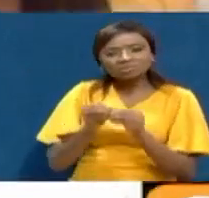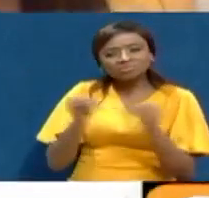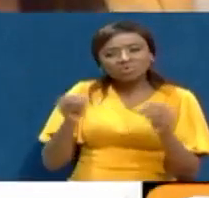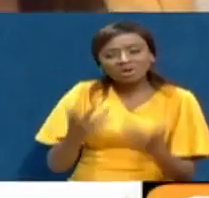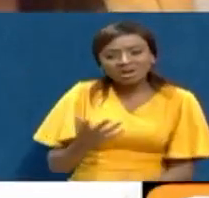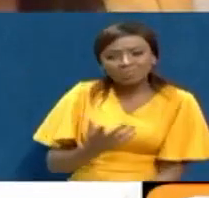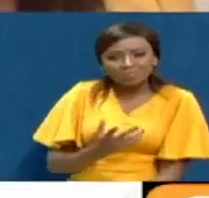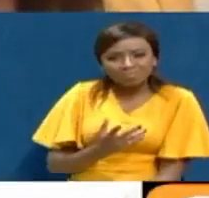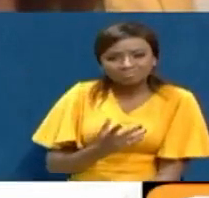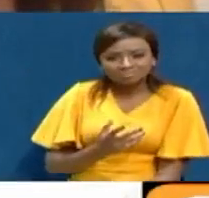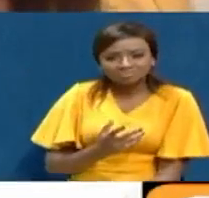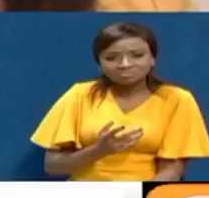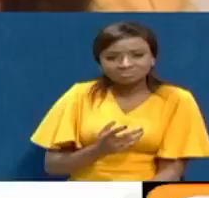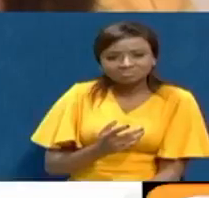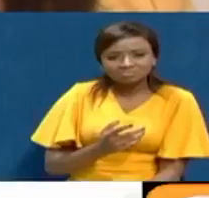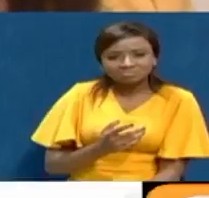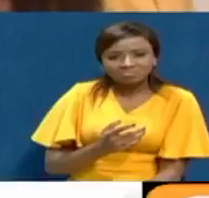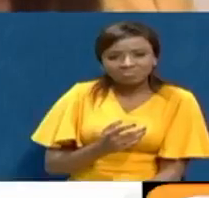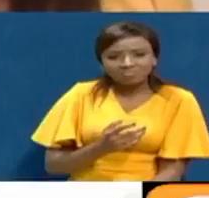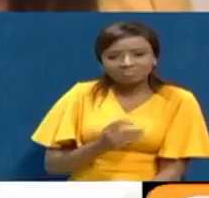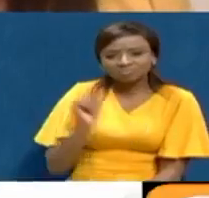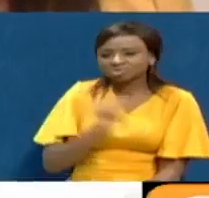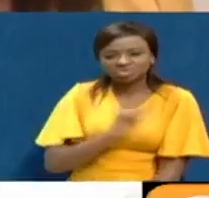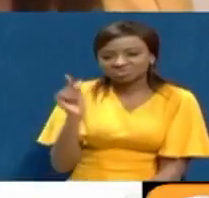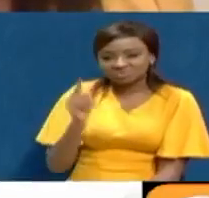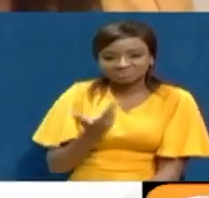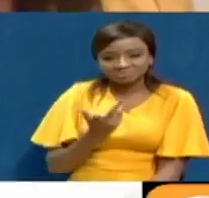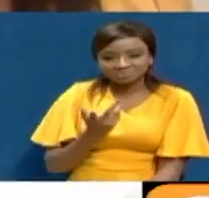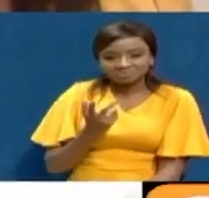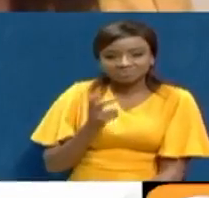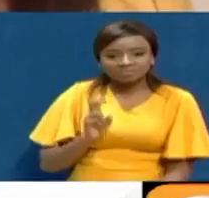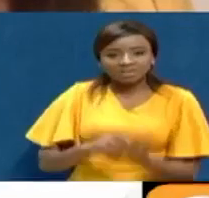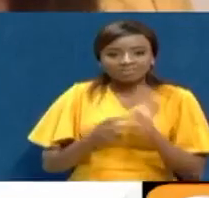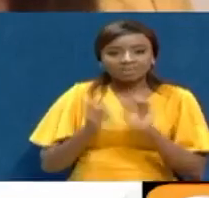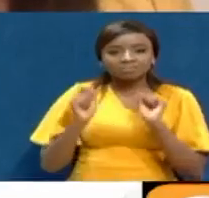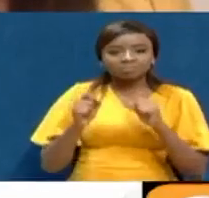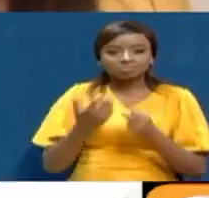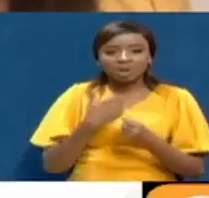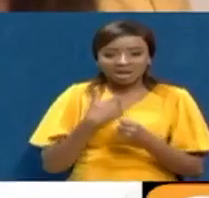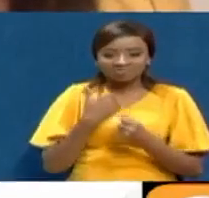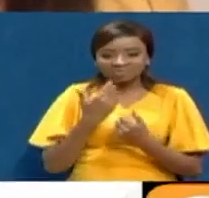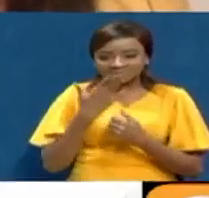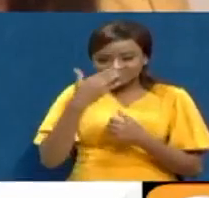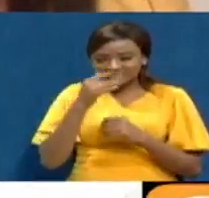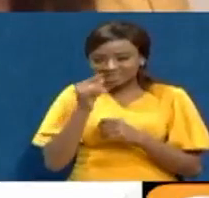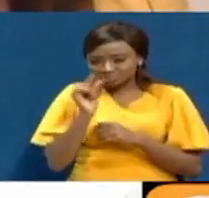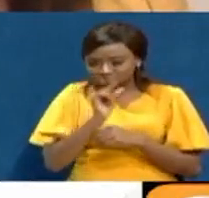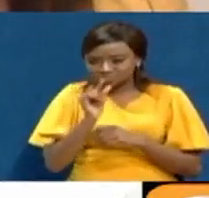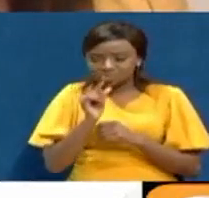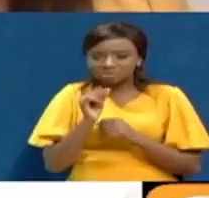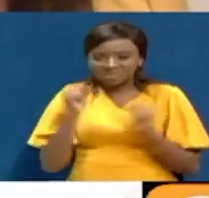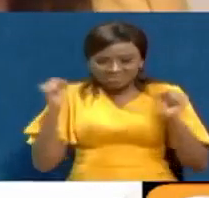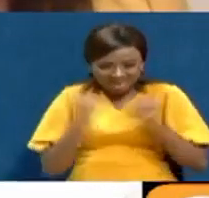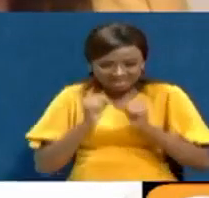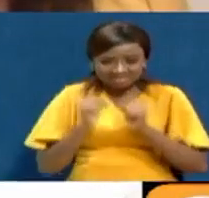last, Patricia? Since it's a transition, it's very short. So we are going to have a few more days of cold weather. And